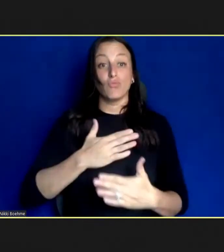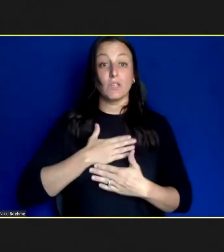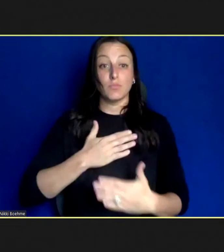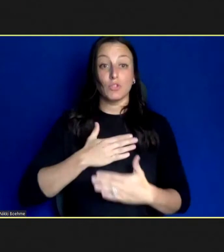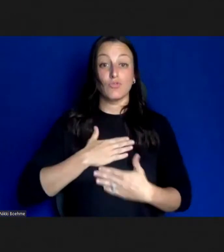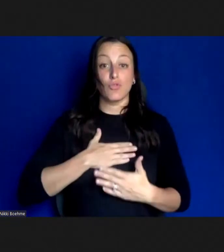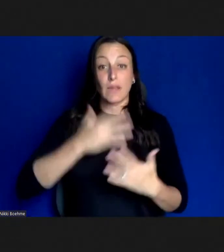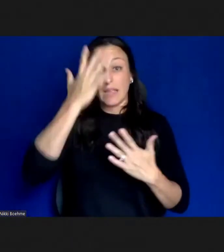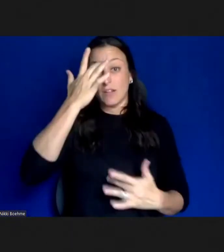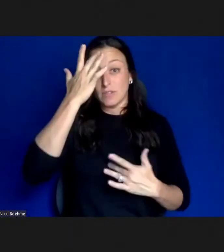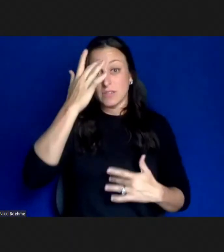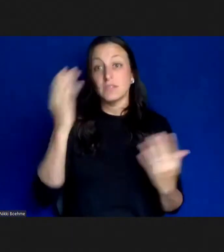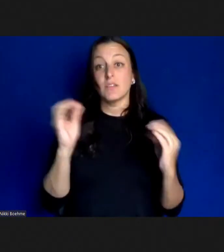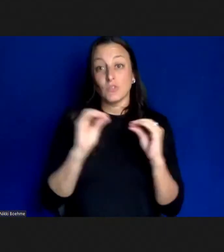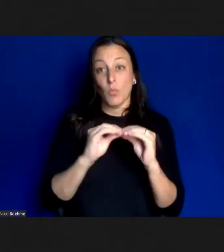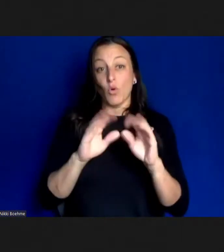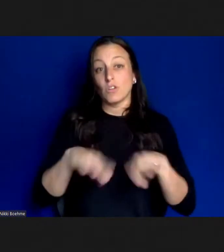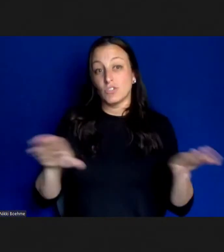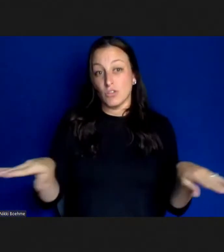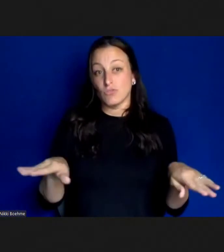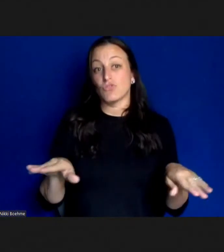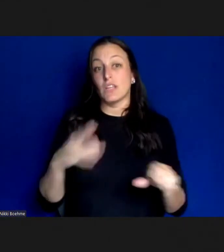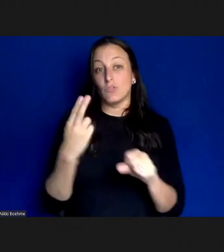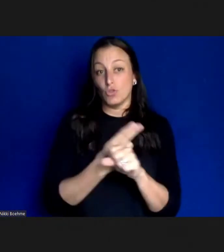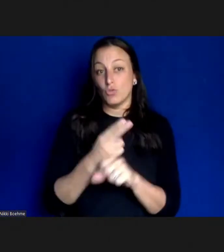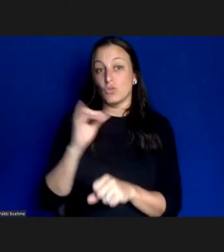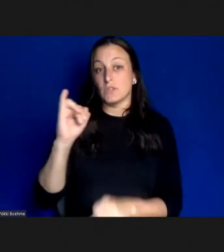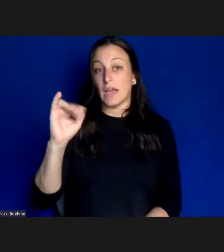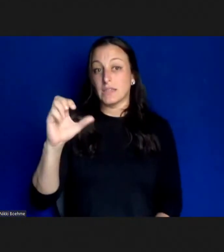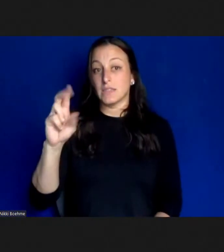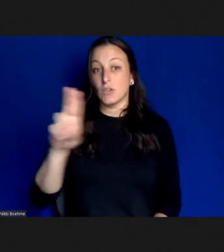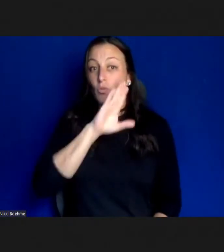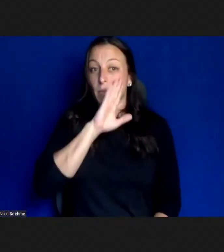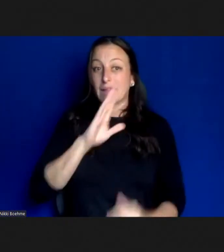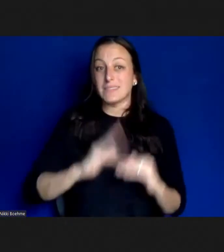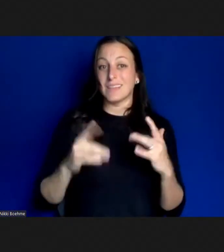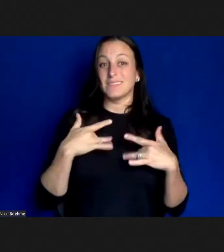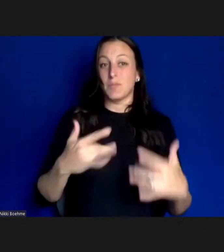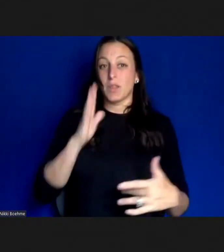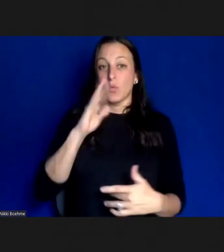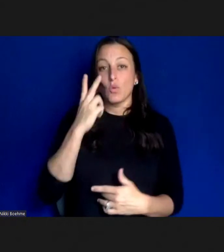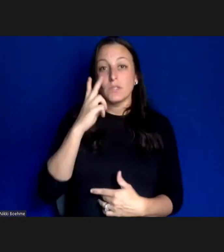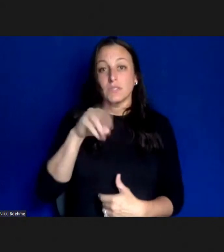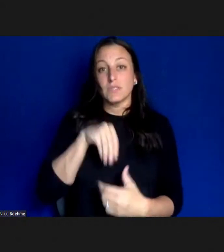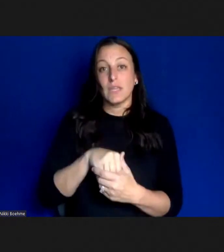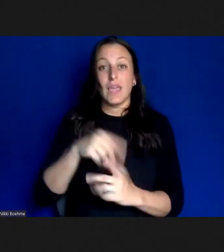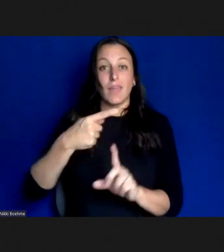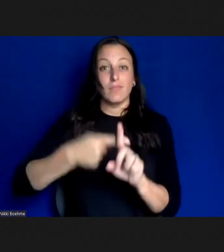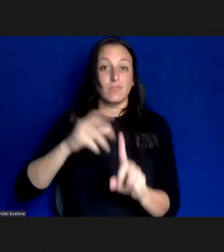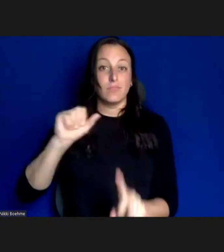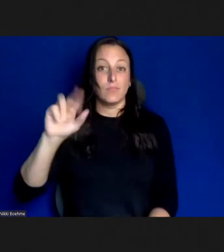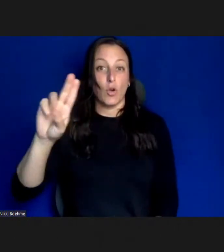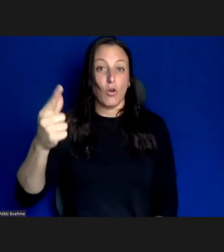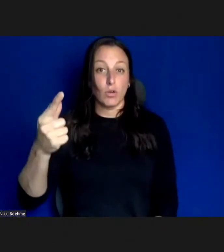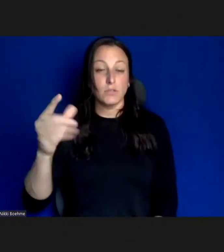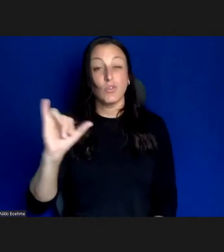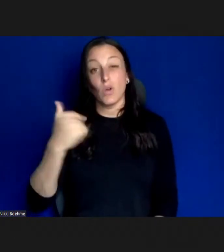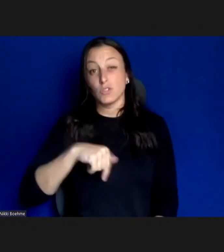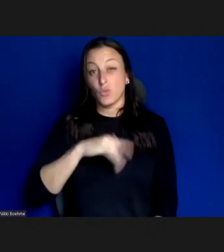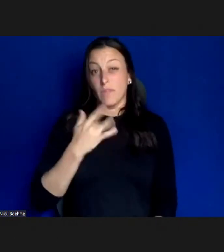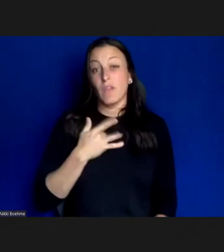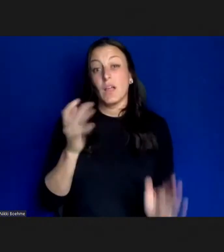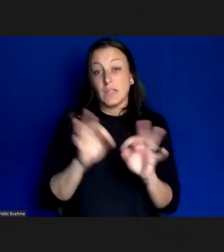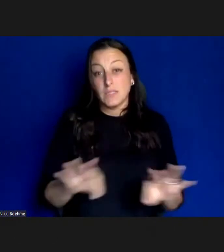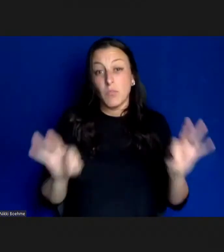in ICU beds than we would normally see in August. And we believe it's important at the state for us to understand